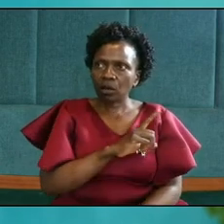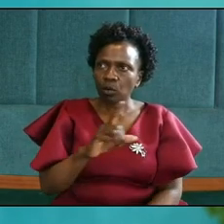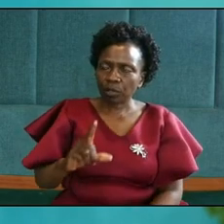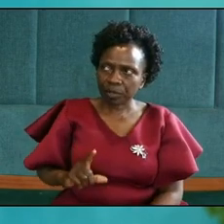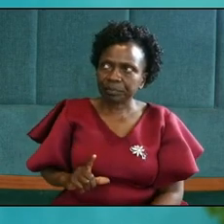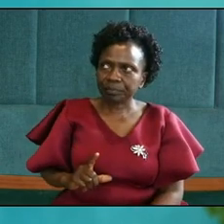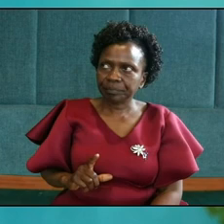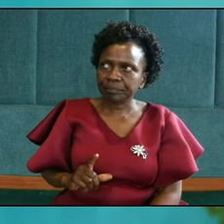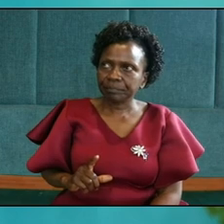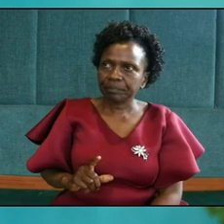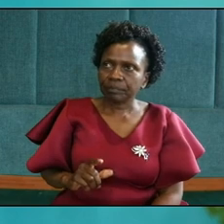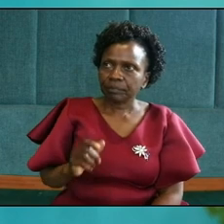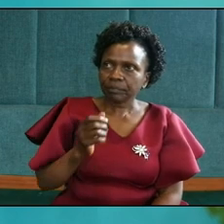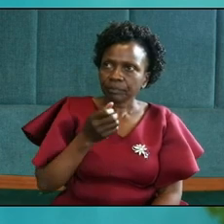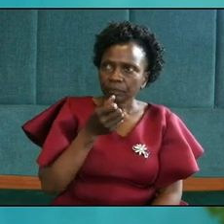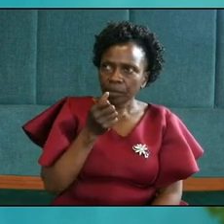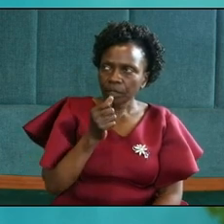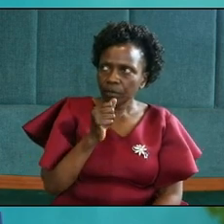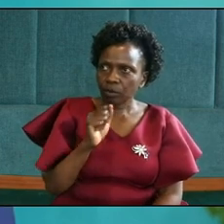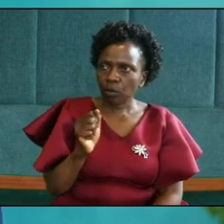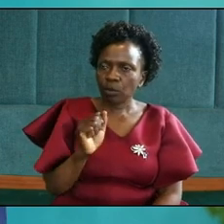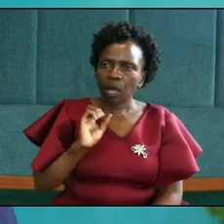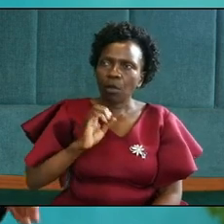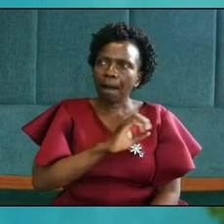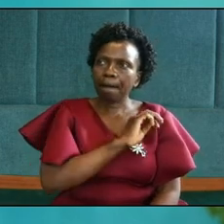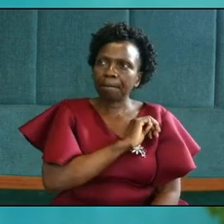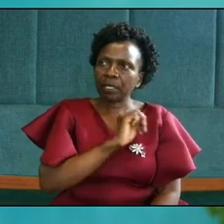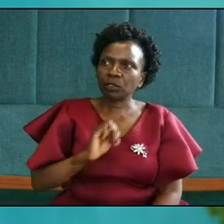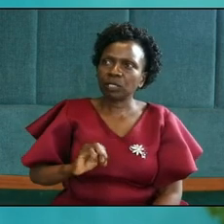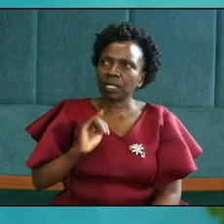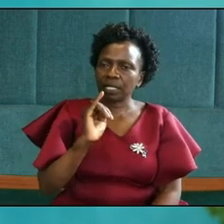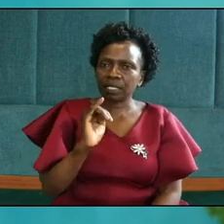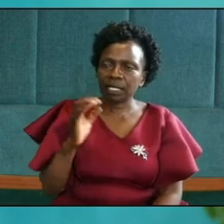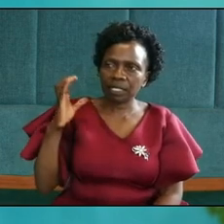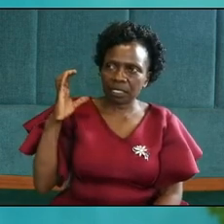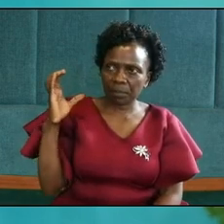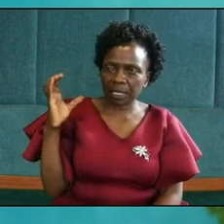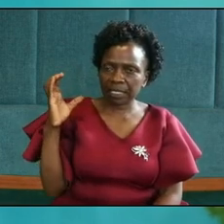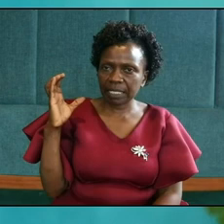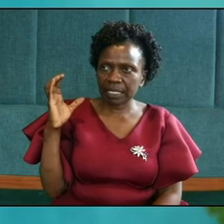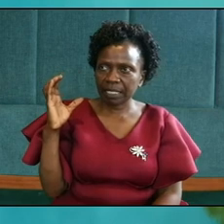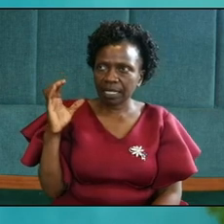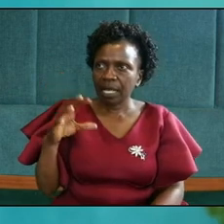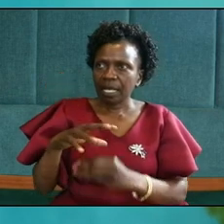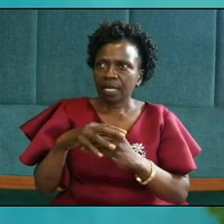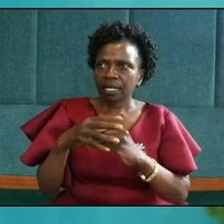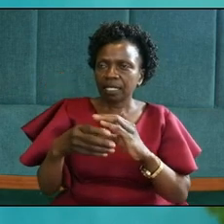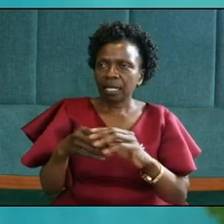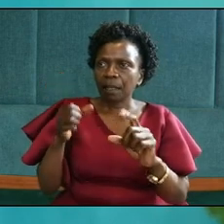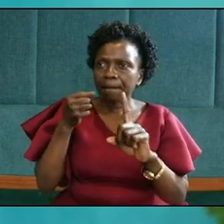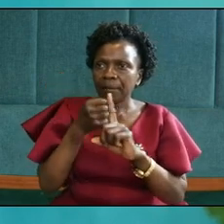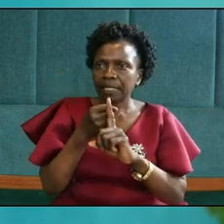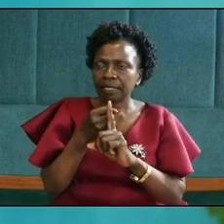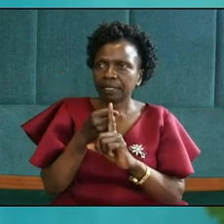very happy. And so I would mention this, that chaplaincy, creating an impact